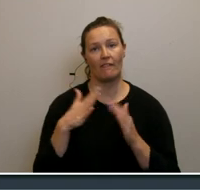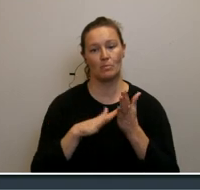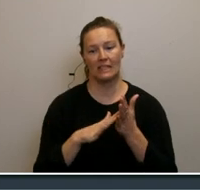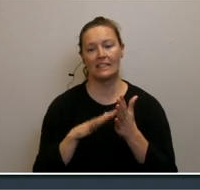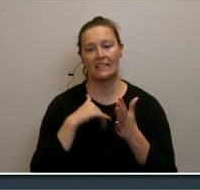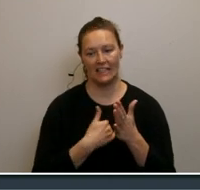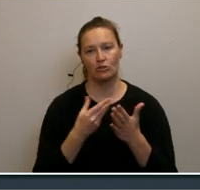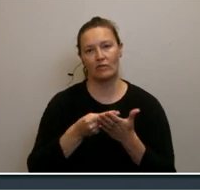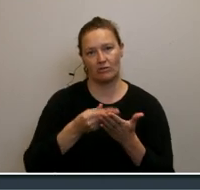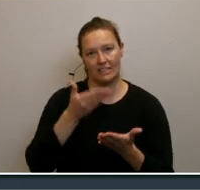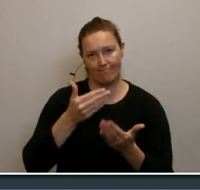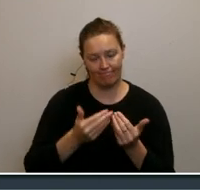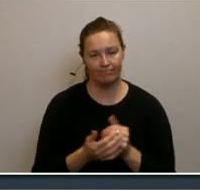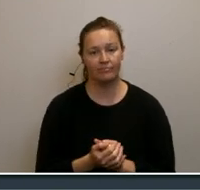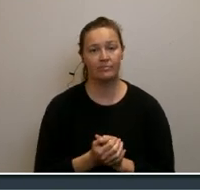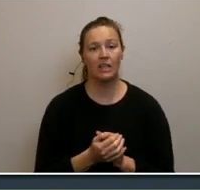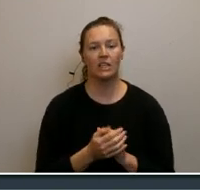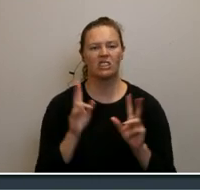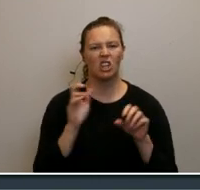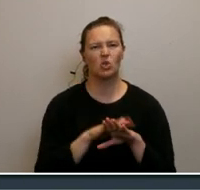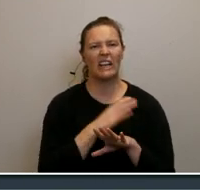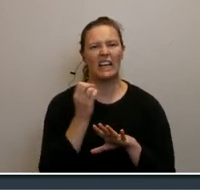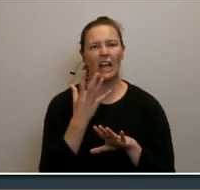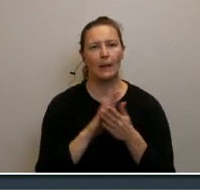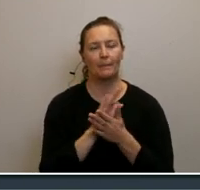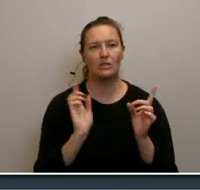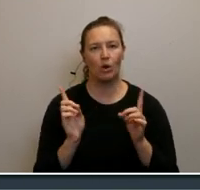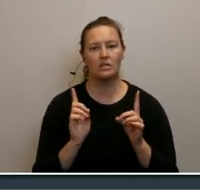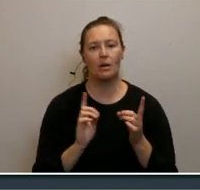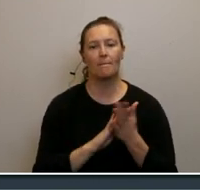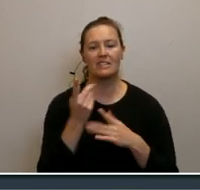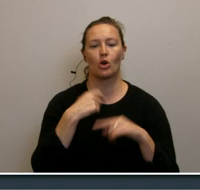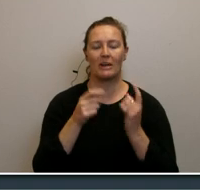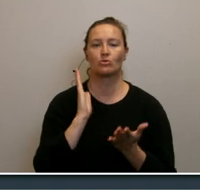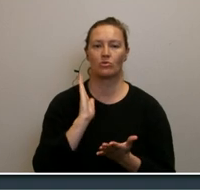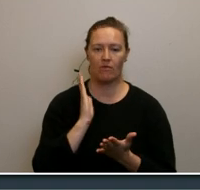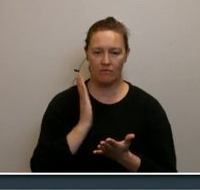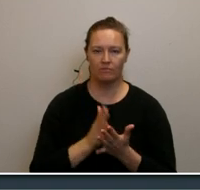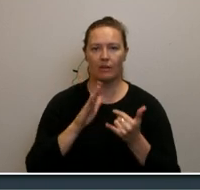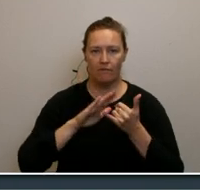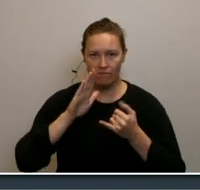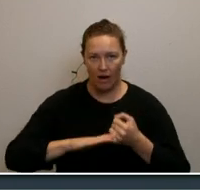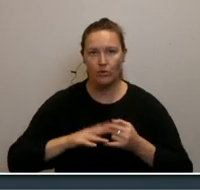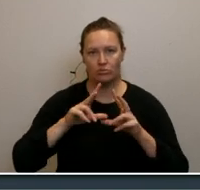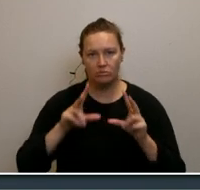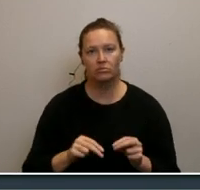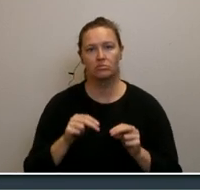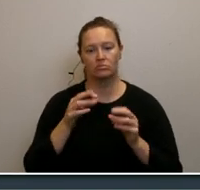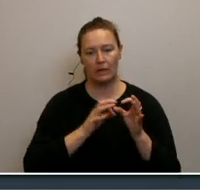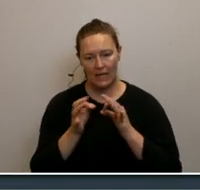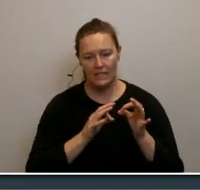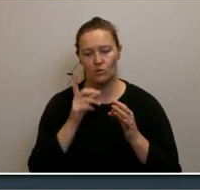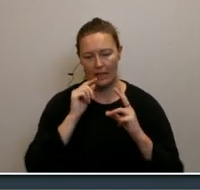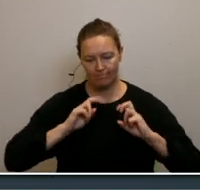moment. What does greenlight mean? It means that we'll go back to final plans. We'll go back and reinvestigate what's